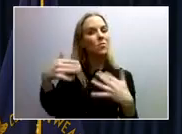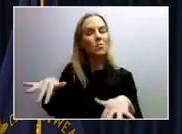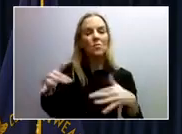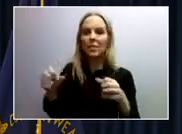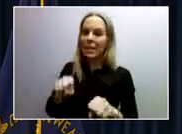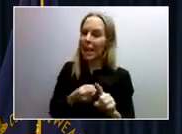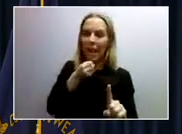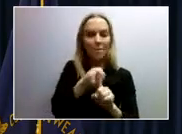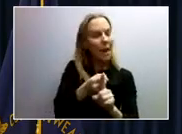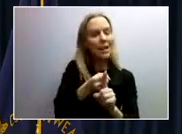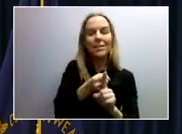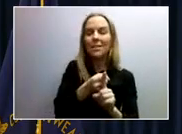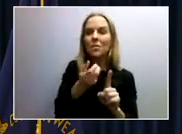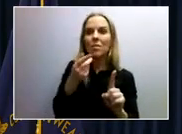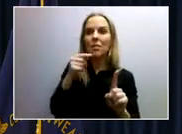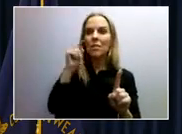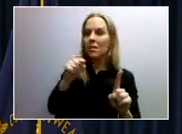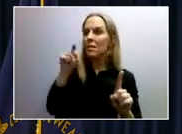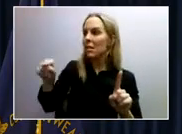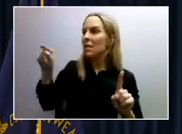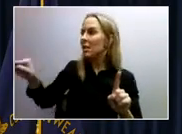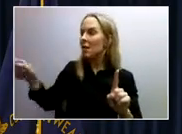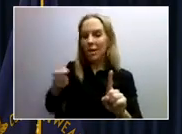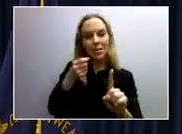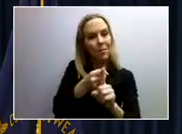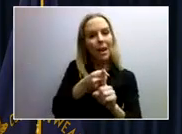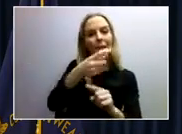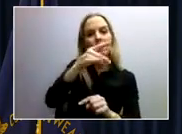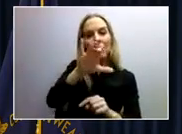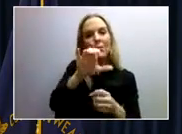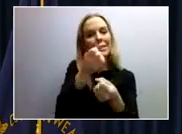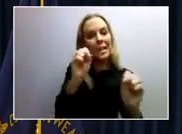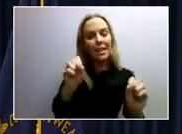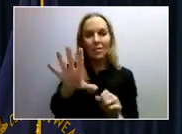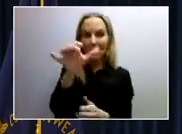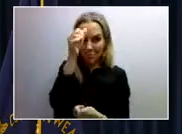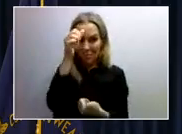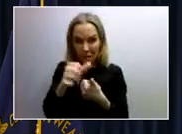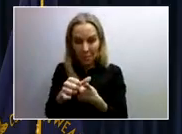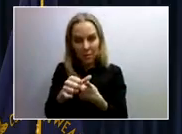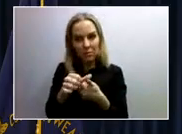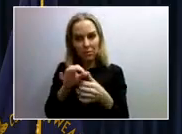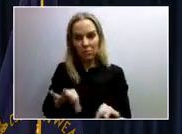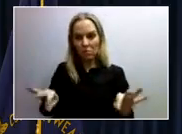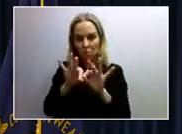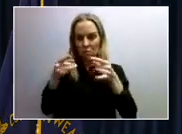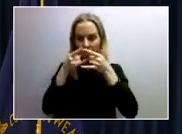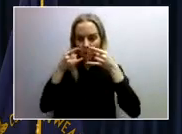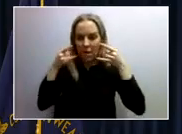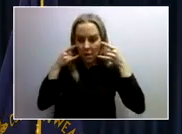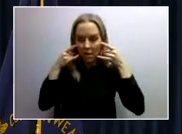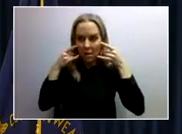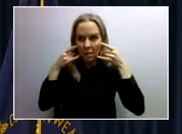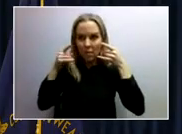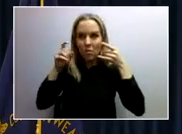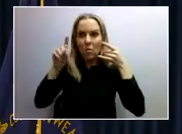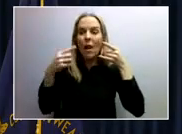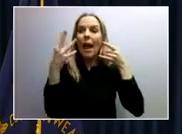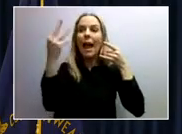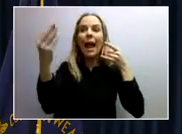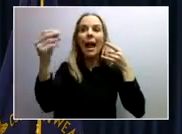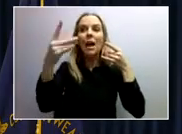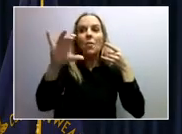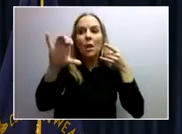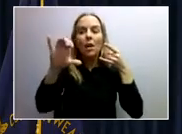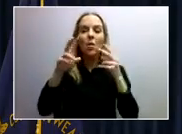quickly impact public safety. So remember, when you make that decision to wear a mask in public when indoors, you